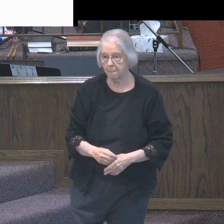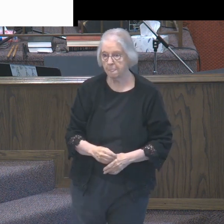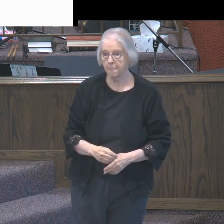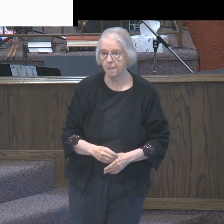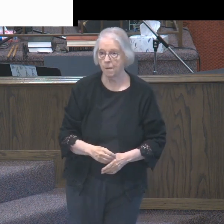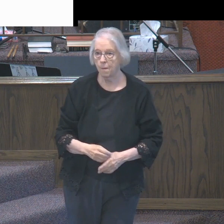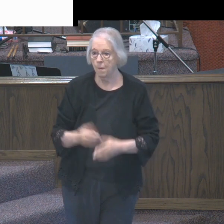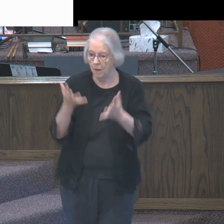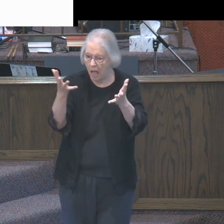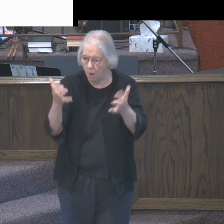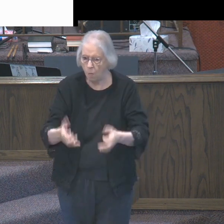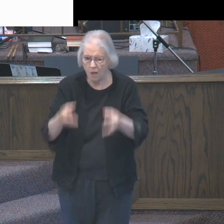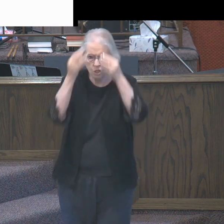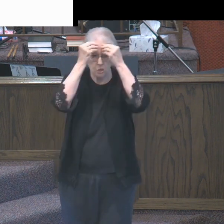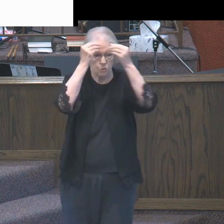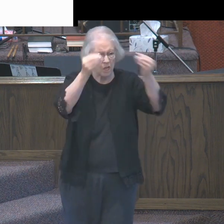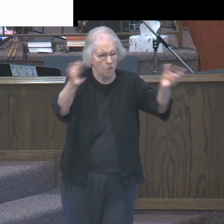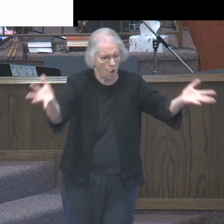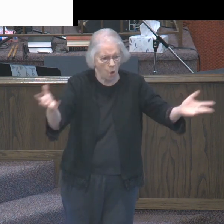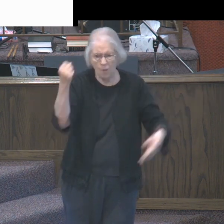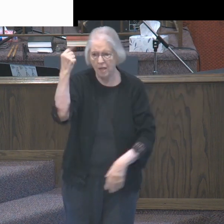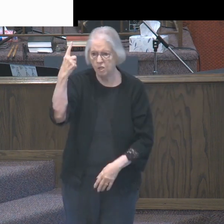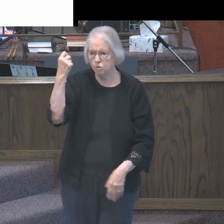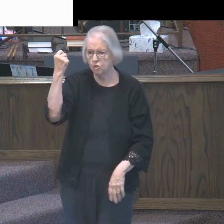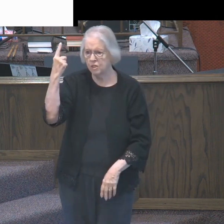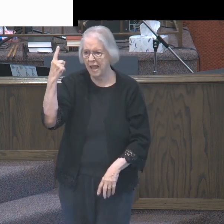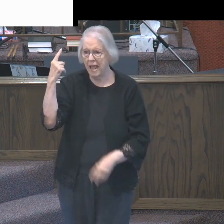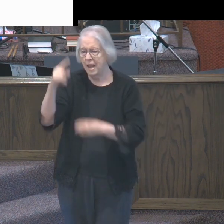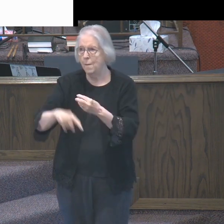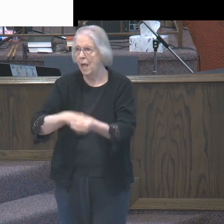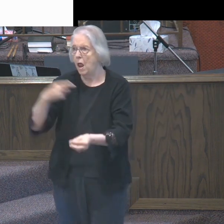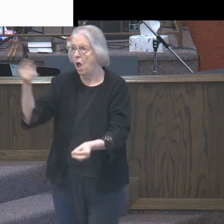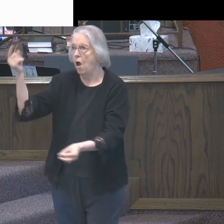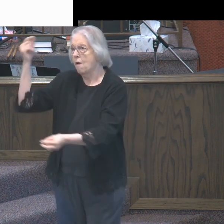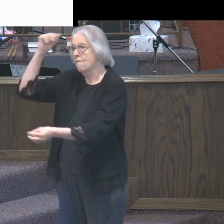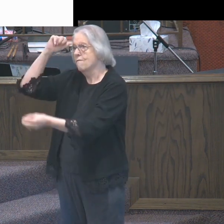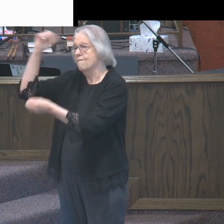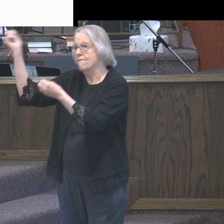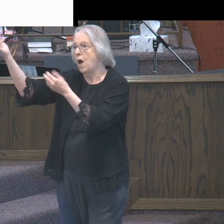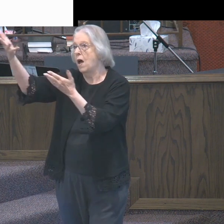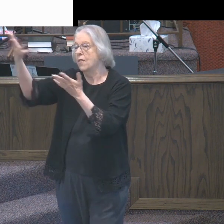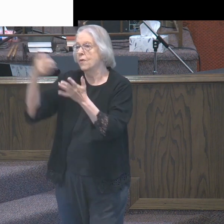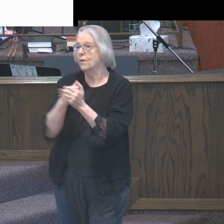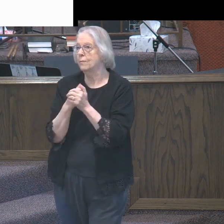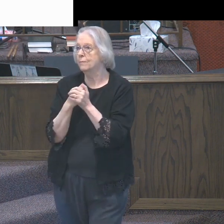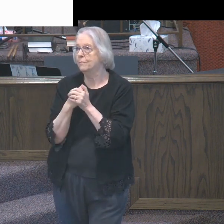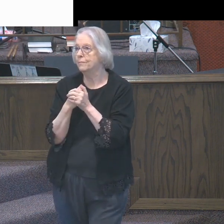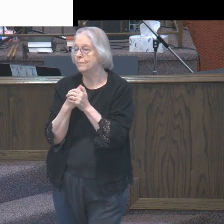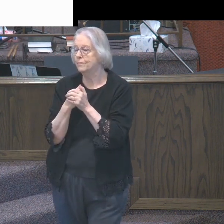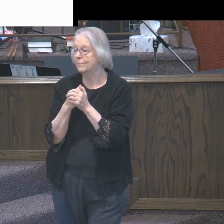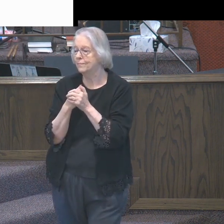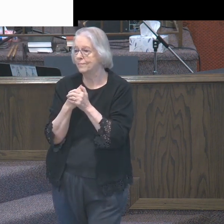What I want you to know, what I want you to understand about your Father in heaven is he